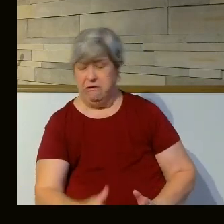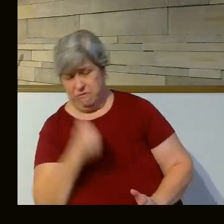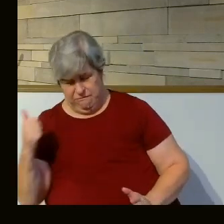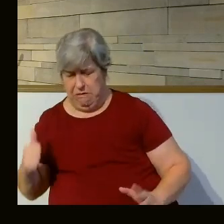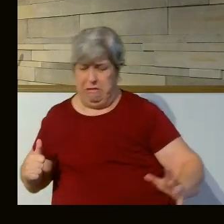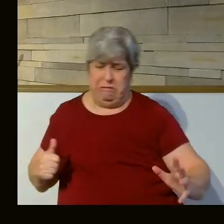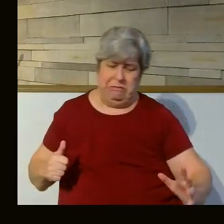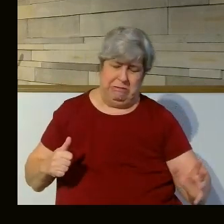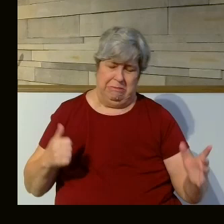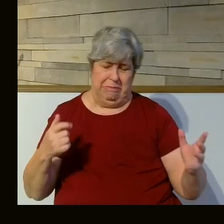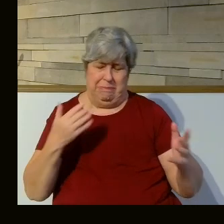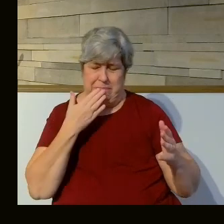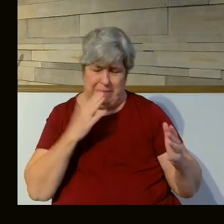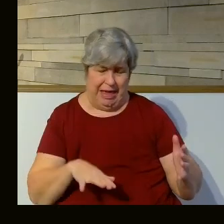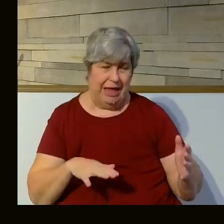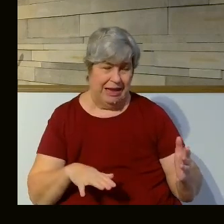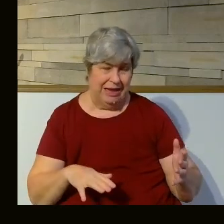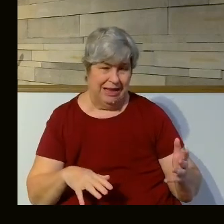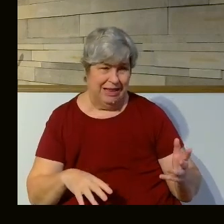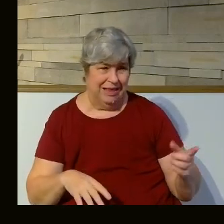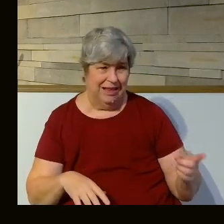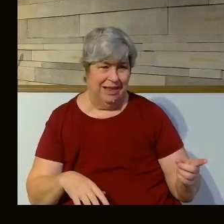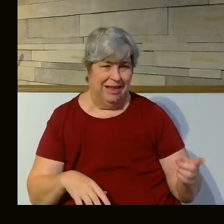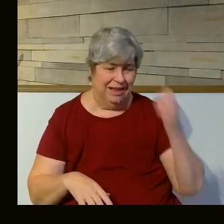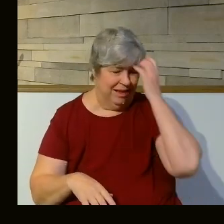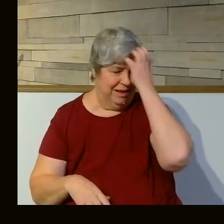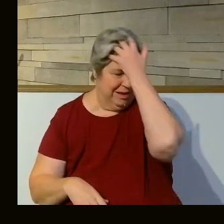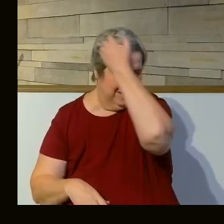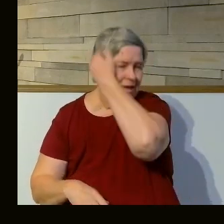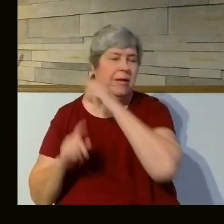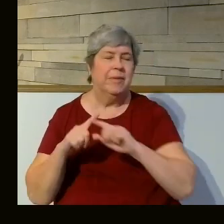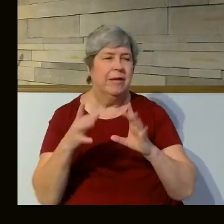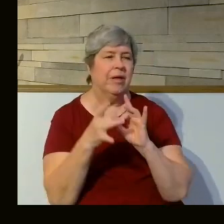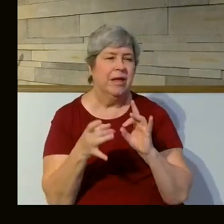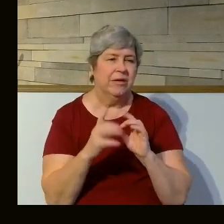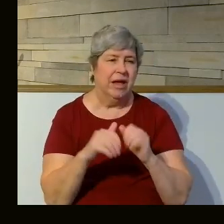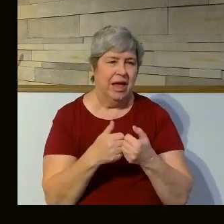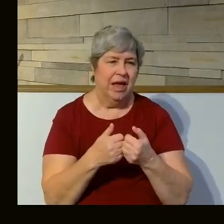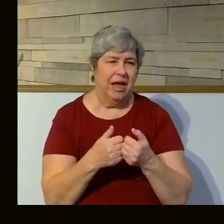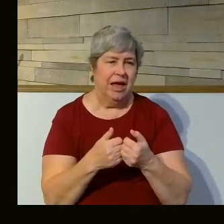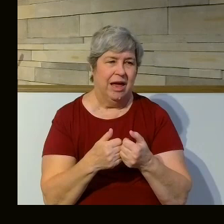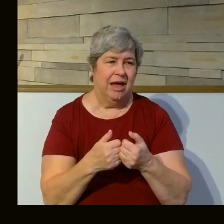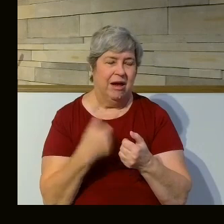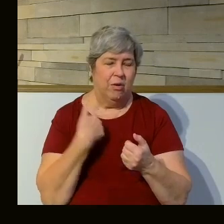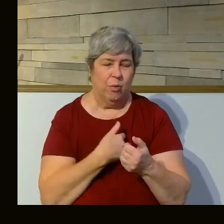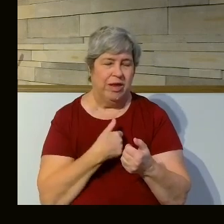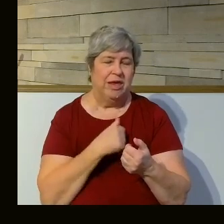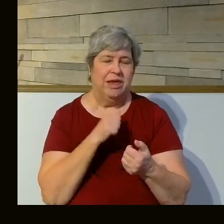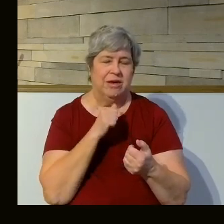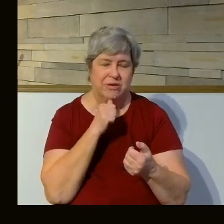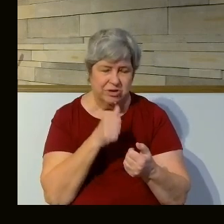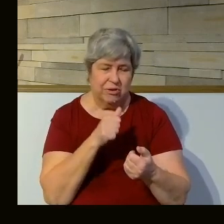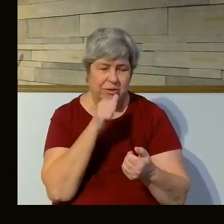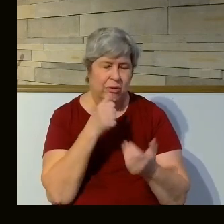bunch of them who happen to be Baptist, all right? But I'm going to tell you a little bit about how intolerant we are here at